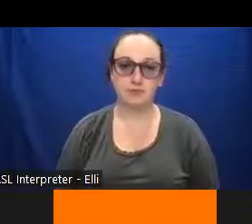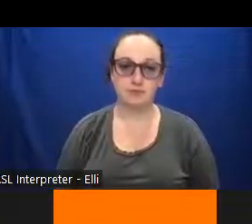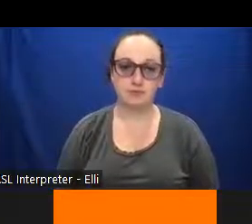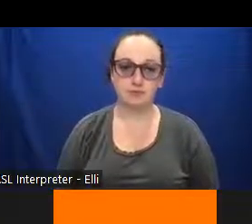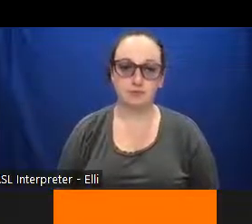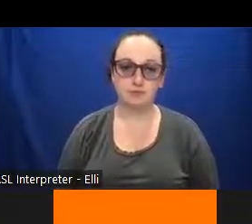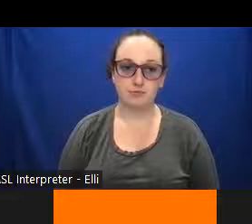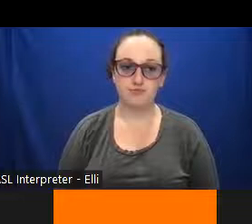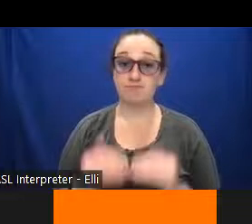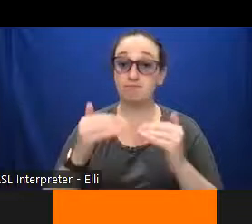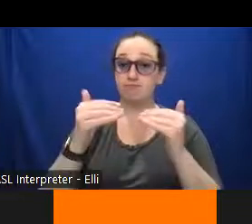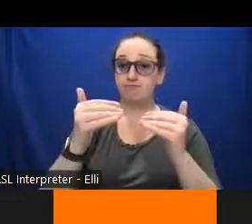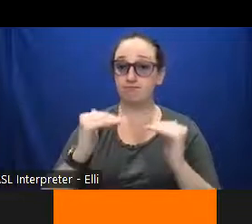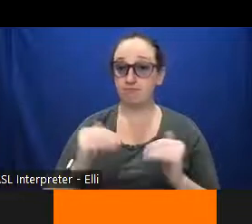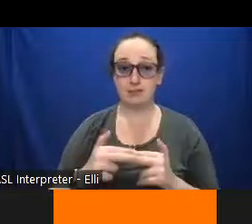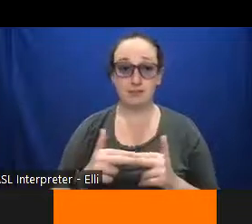I think we're ready for the next slide.